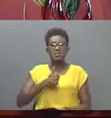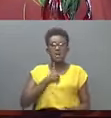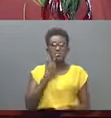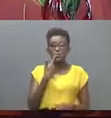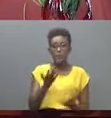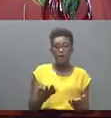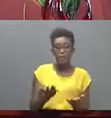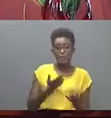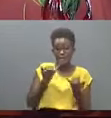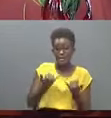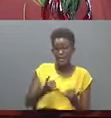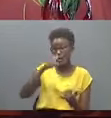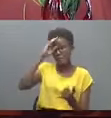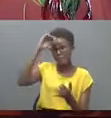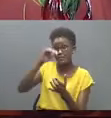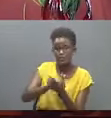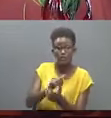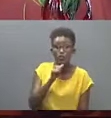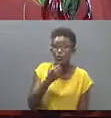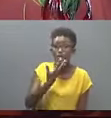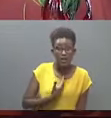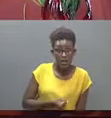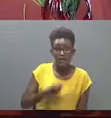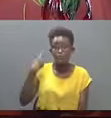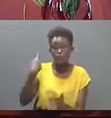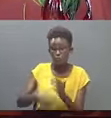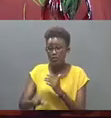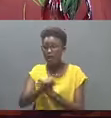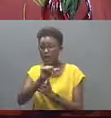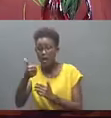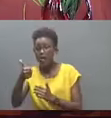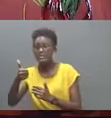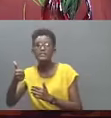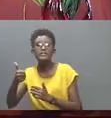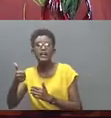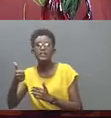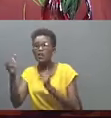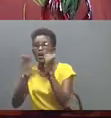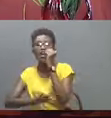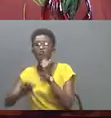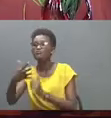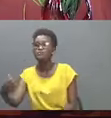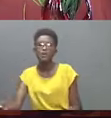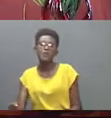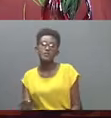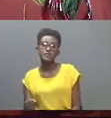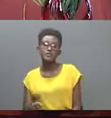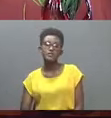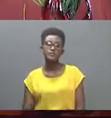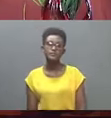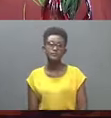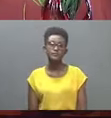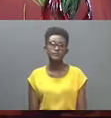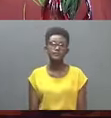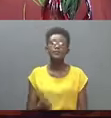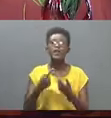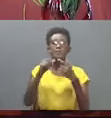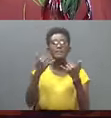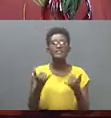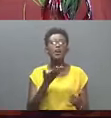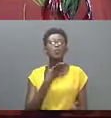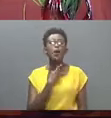to believe we do not have what other races have. Twaje kugira ahantu twizera ko dufite ibyo. But I want to